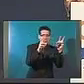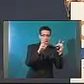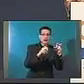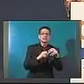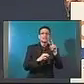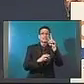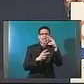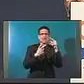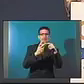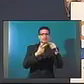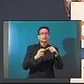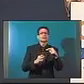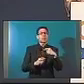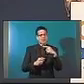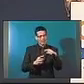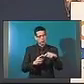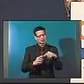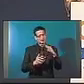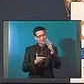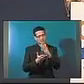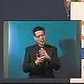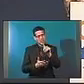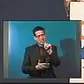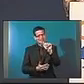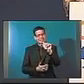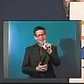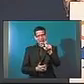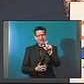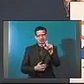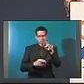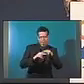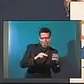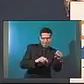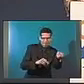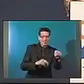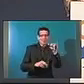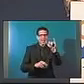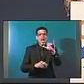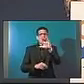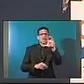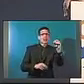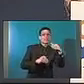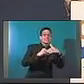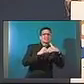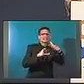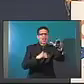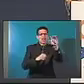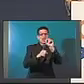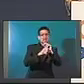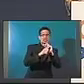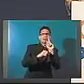Second, we've got to end tax breaks for companies that ship their jobs overseas.